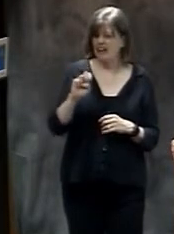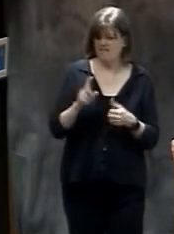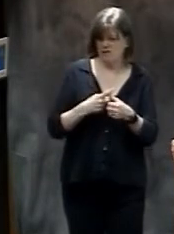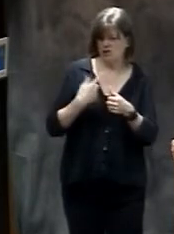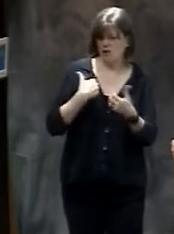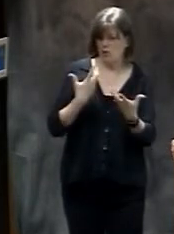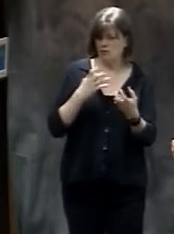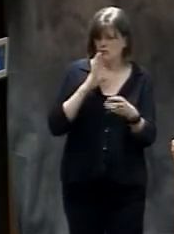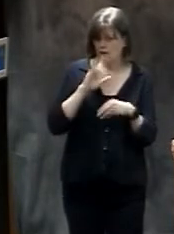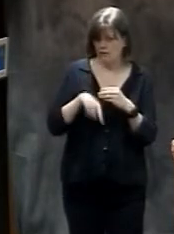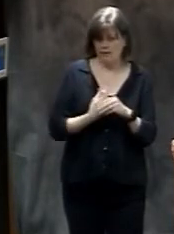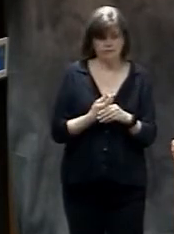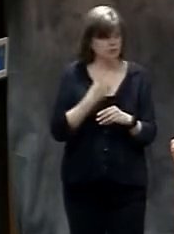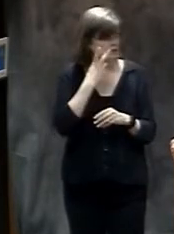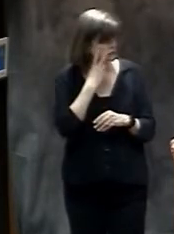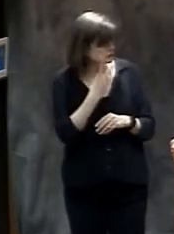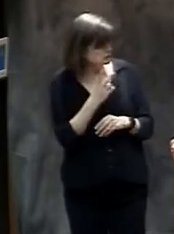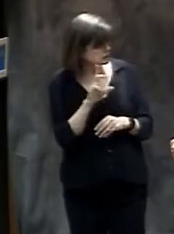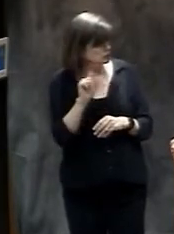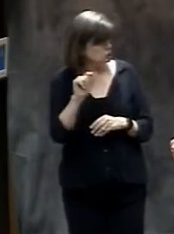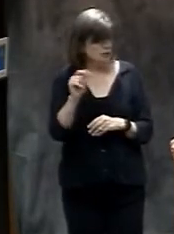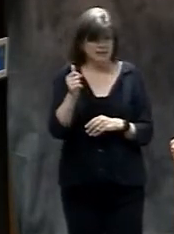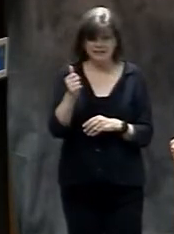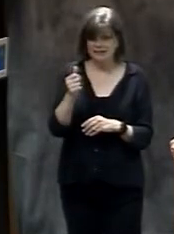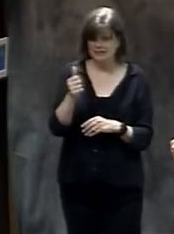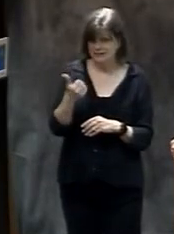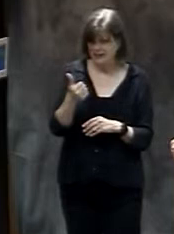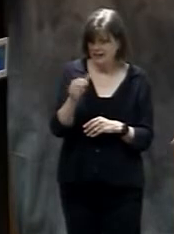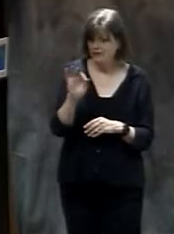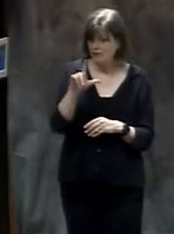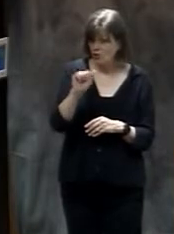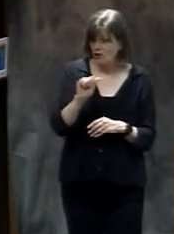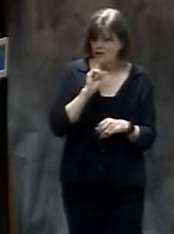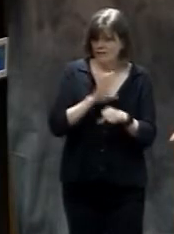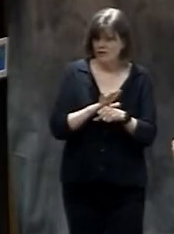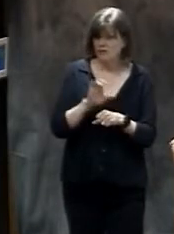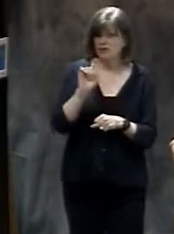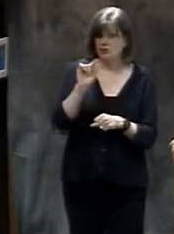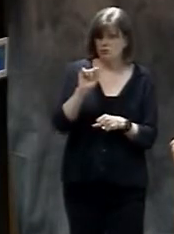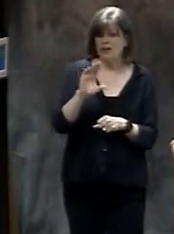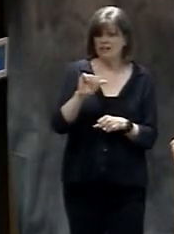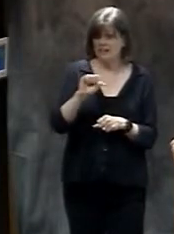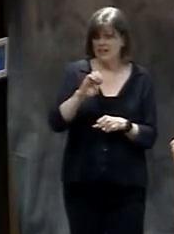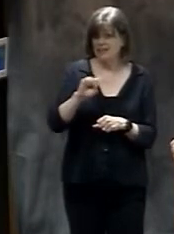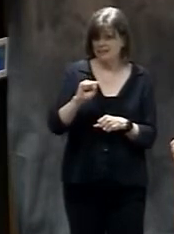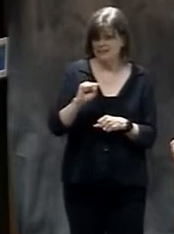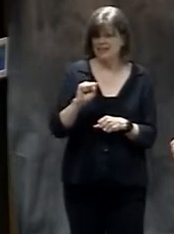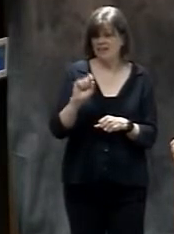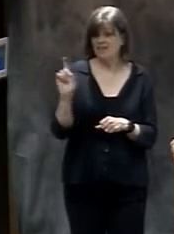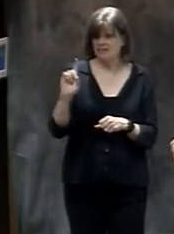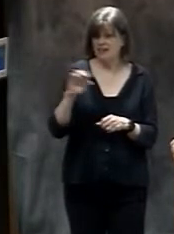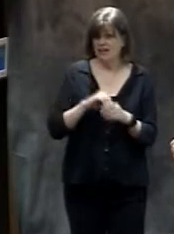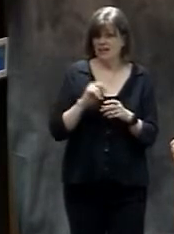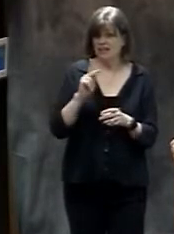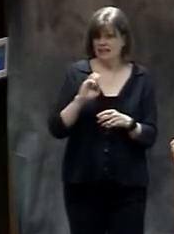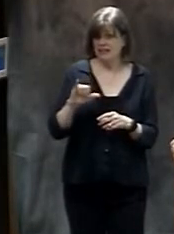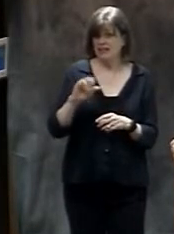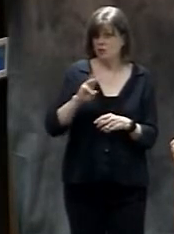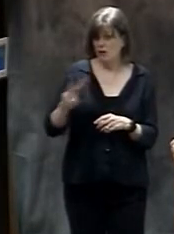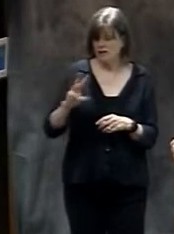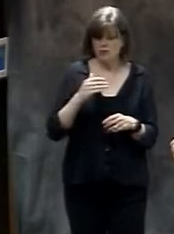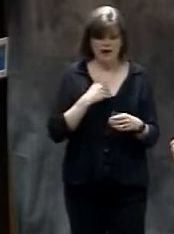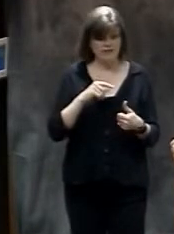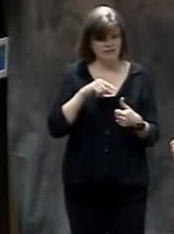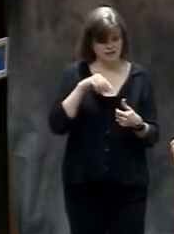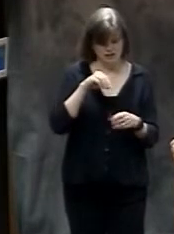here that in 2010, Florida confirmed 24 cases of dengue in Key West. We have dengue in Texas, and we